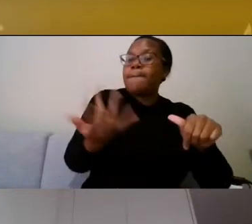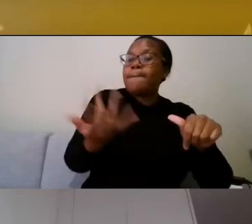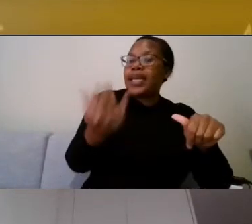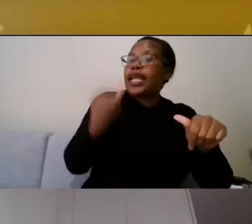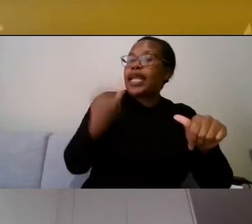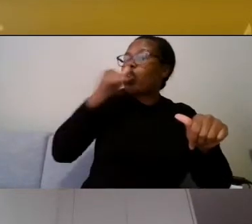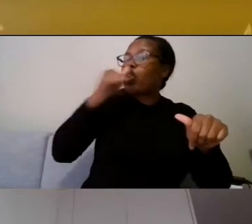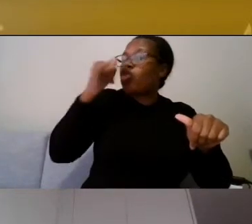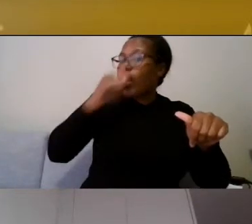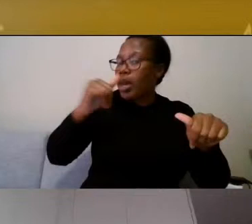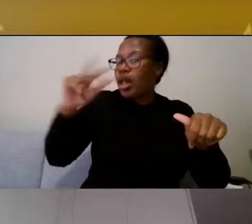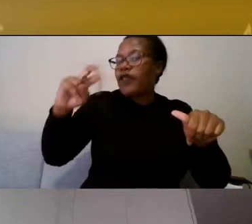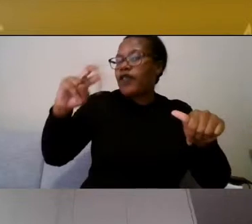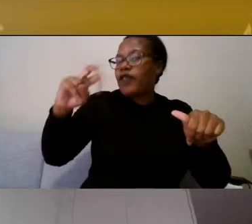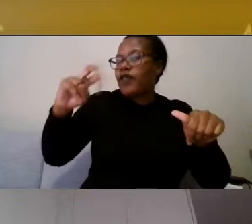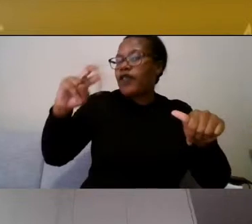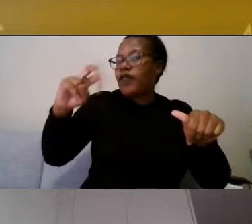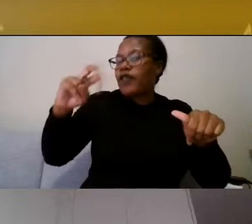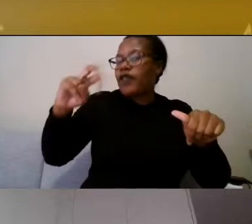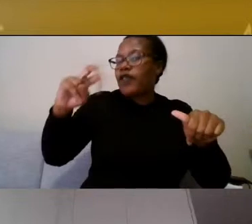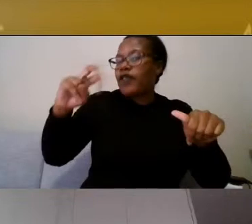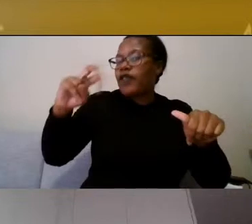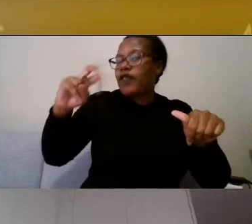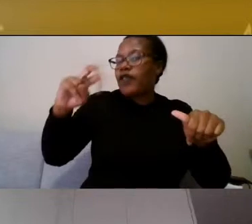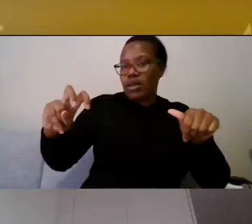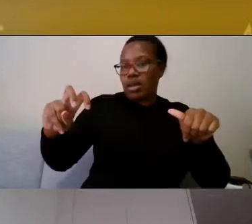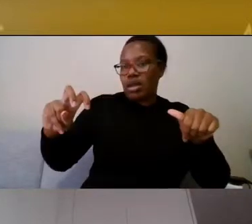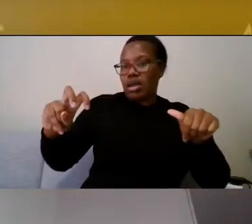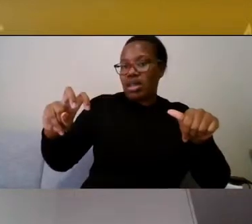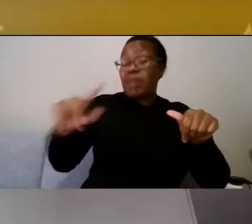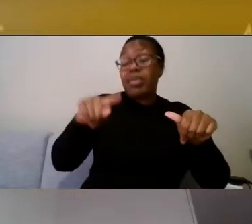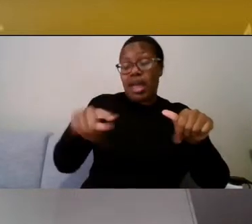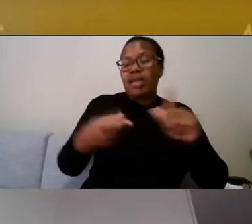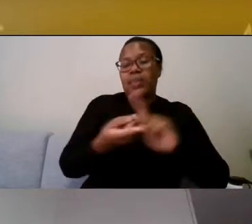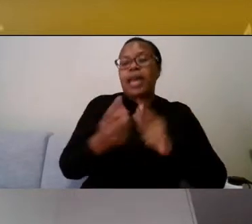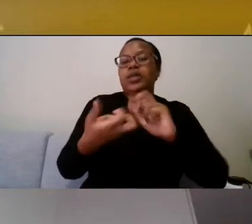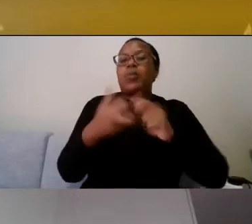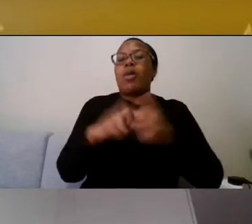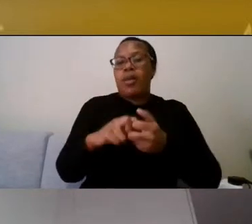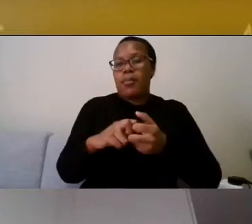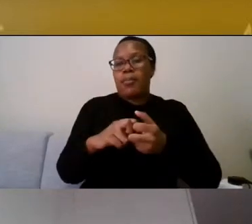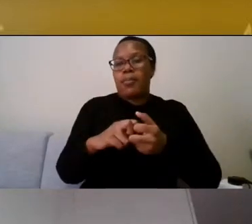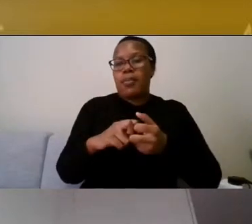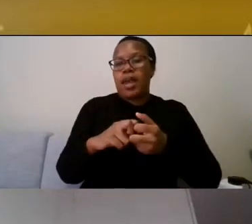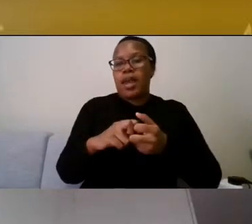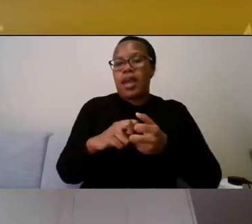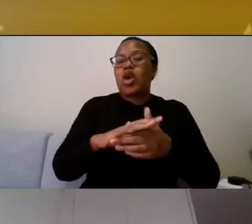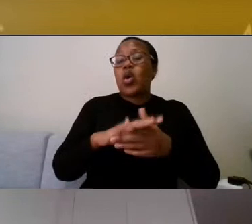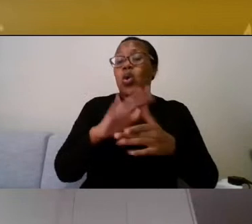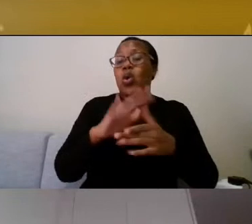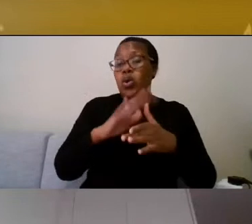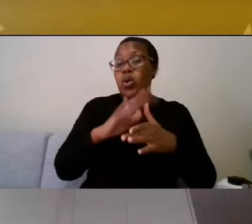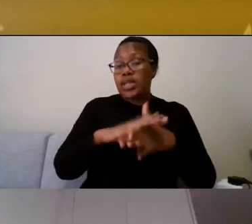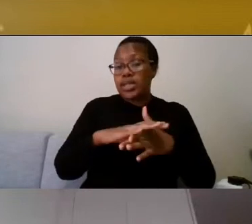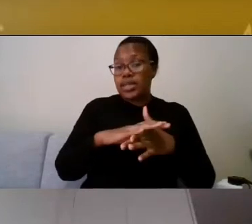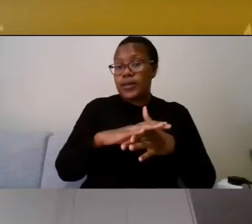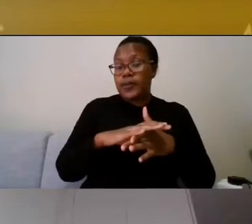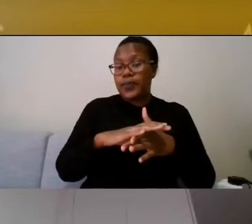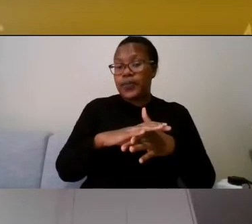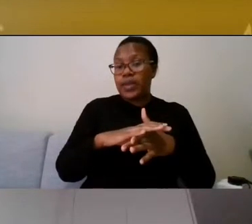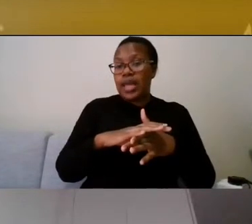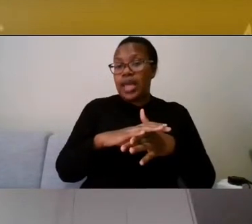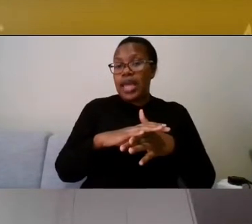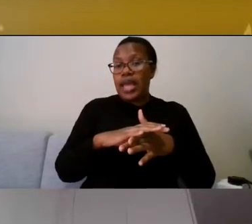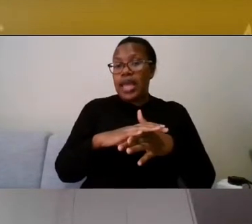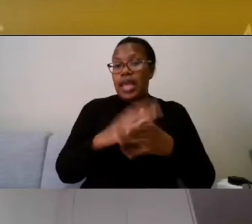matter investigation, which I think is problematic, because the other aspect is that a finding of